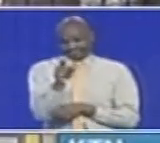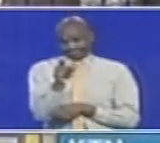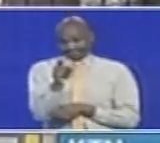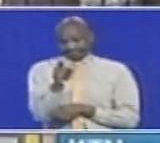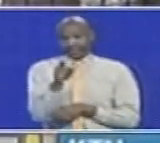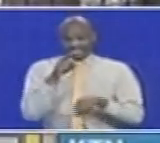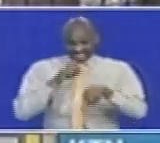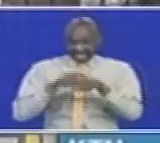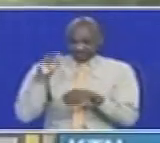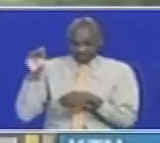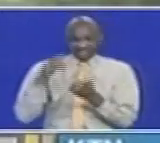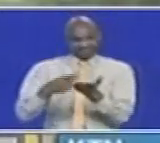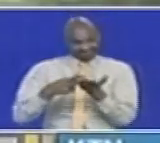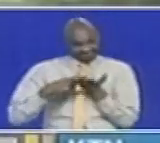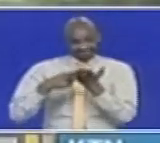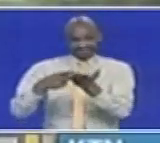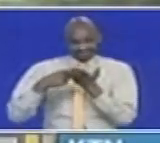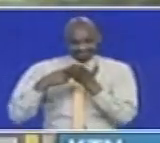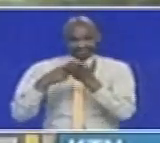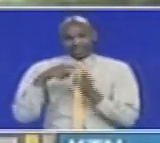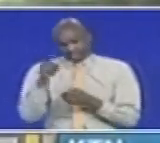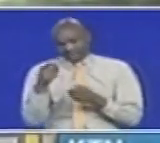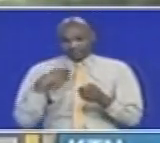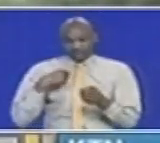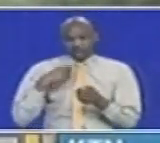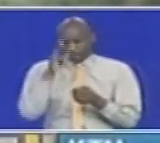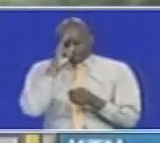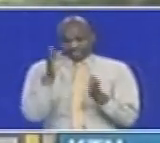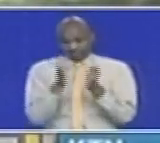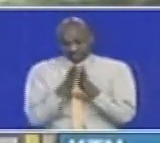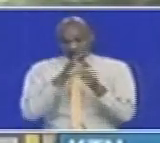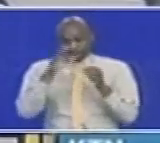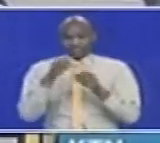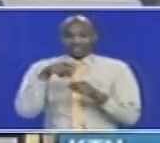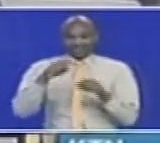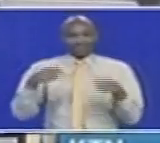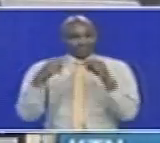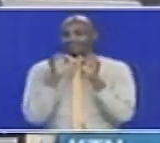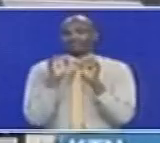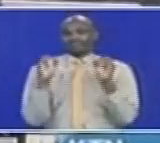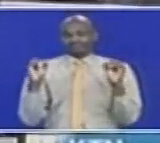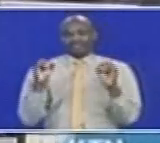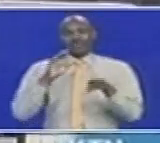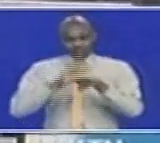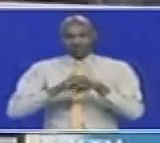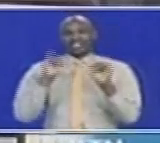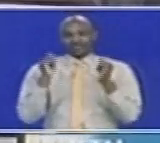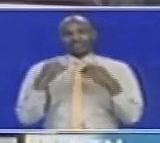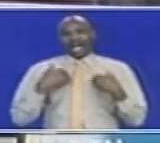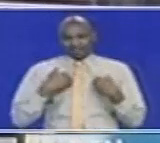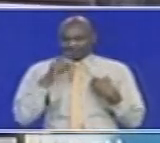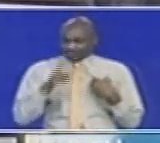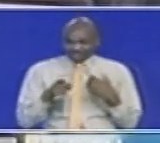early morning meeting managed to avert a showdown between the police and CORD supporters. The good news is that we have agreed with